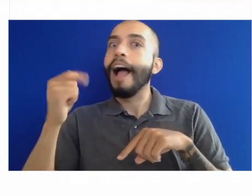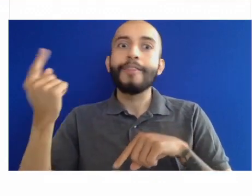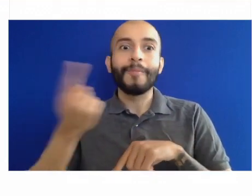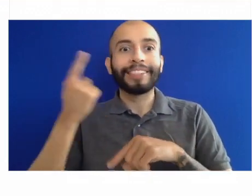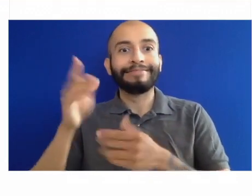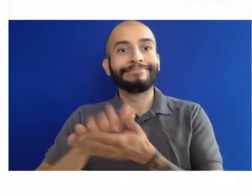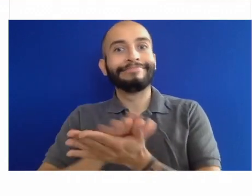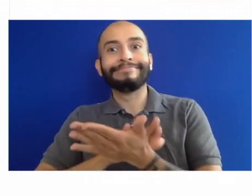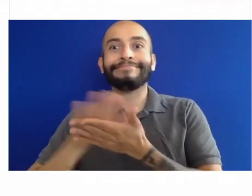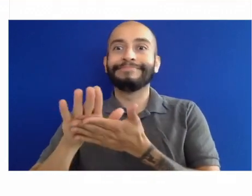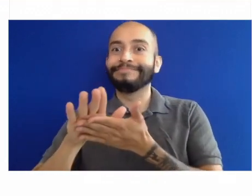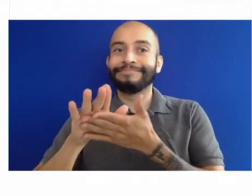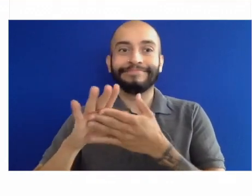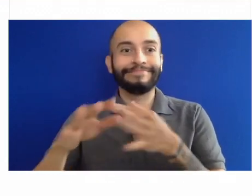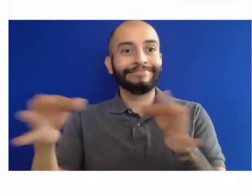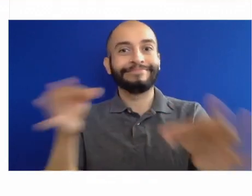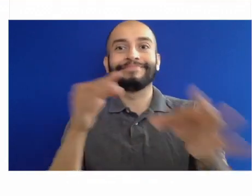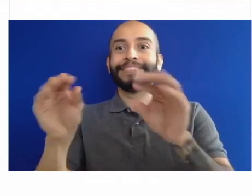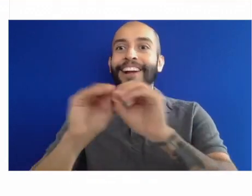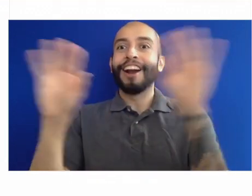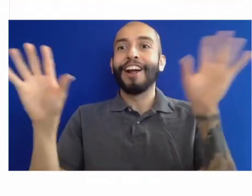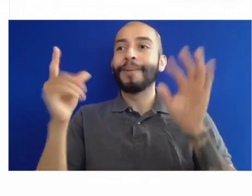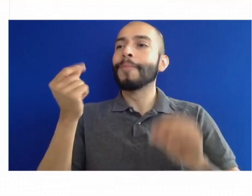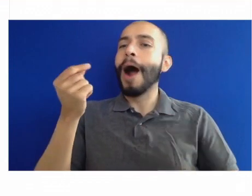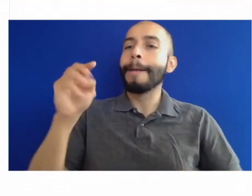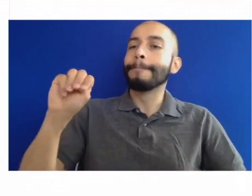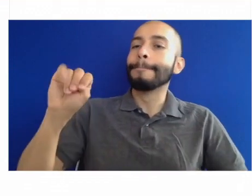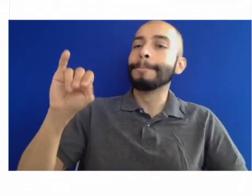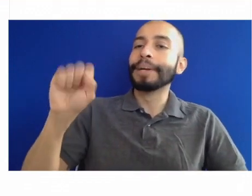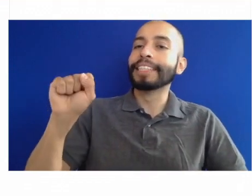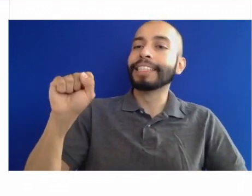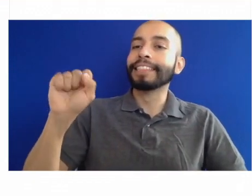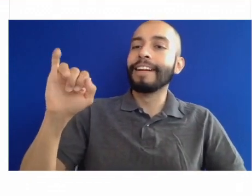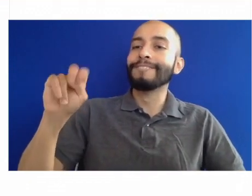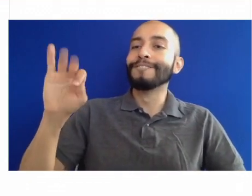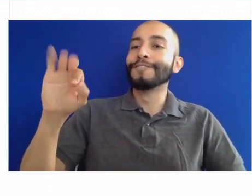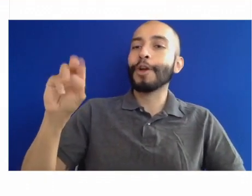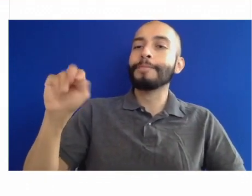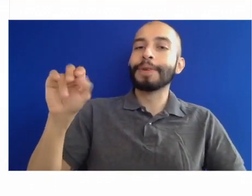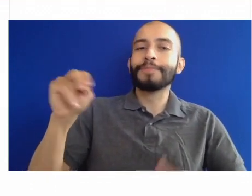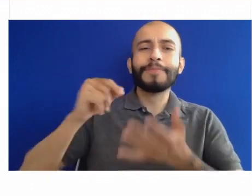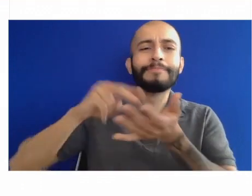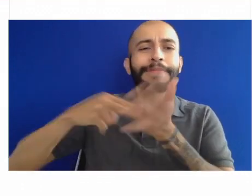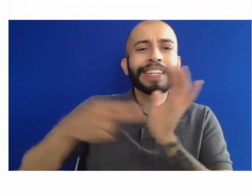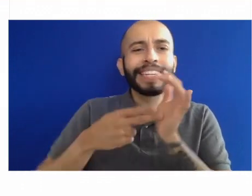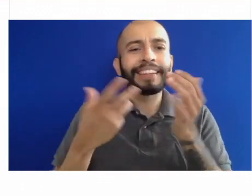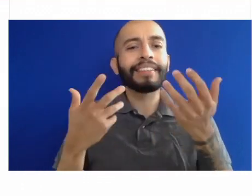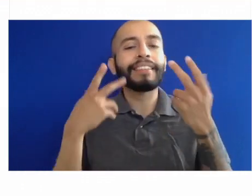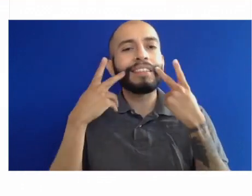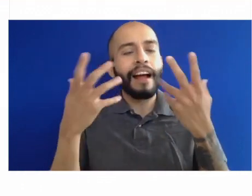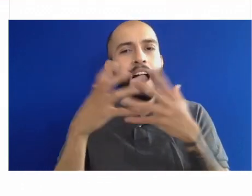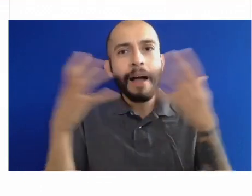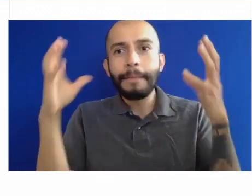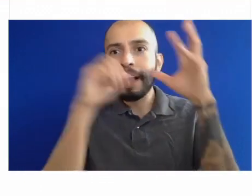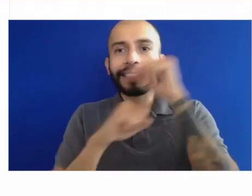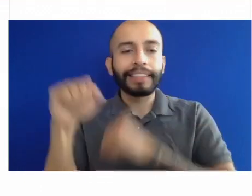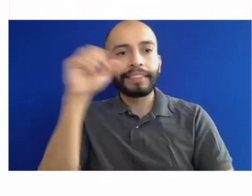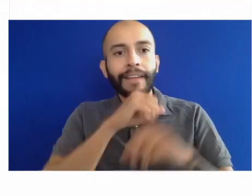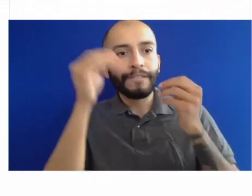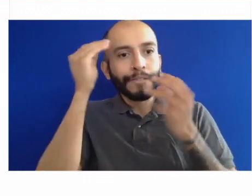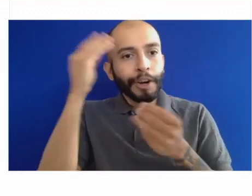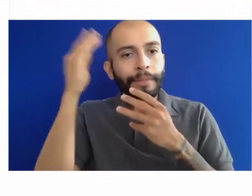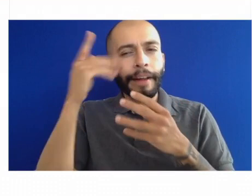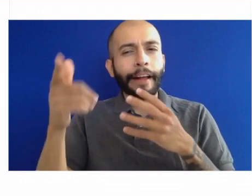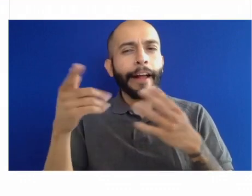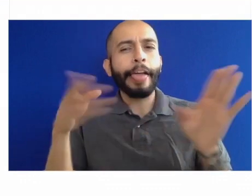out there that's, for example, misleading, stripped of context, partially true, partially false. And an example that